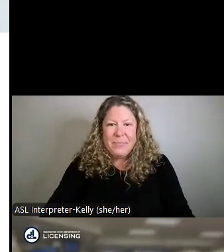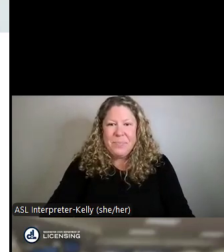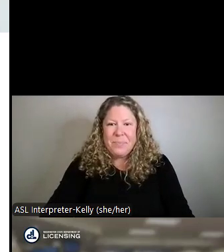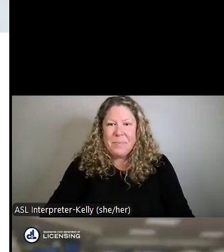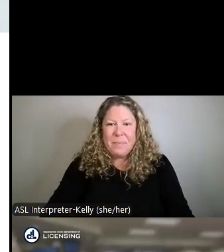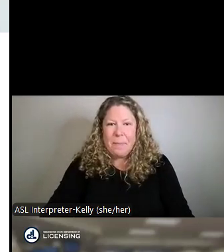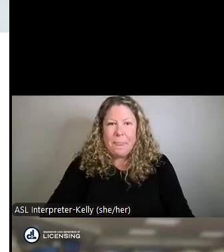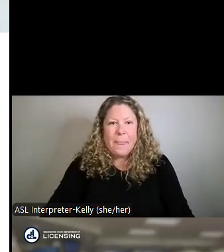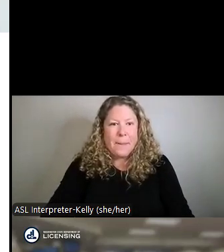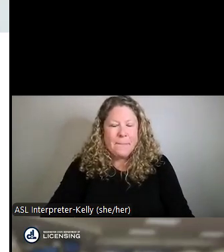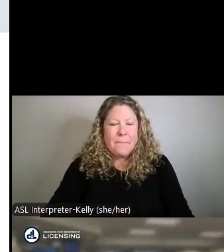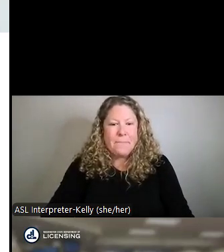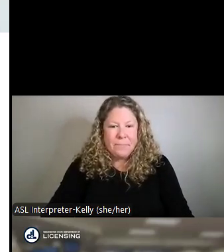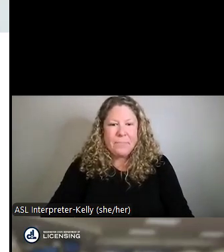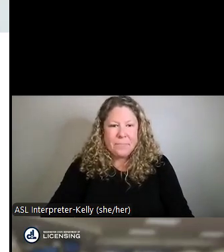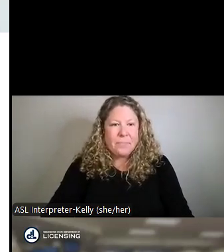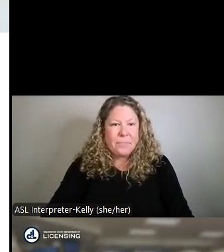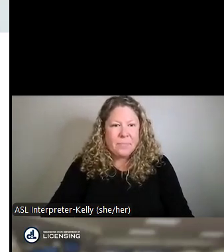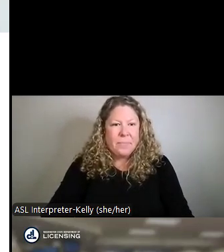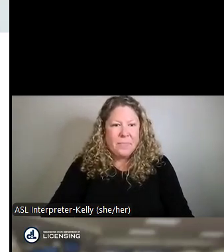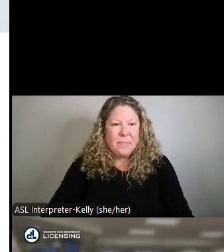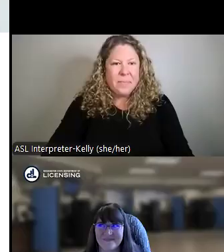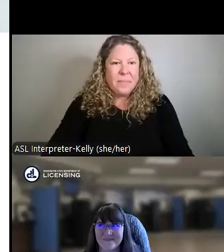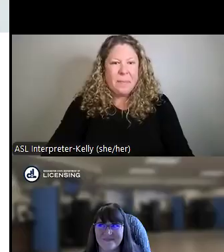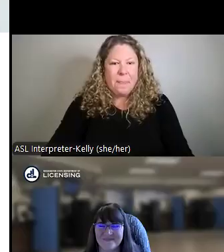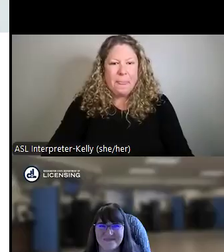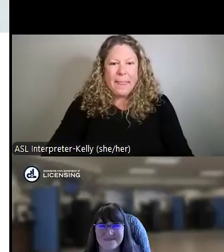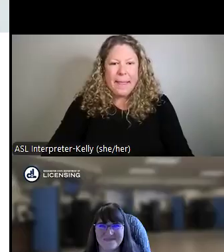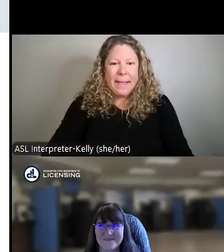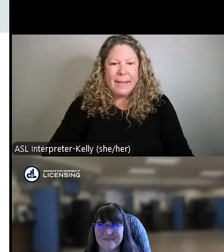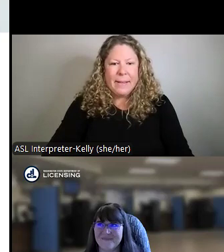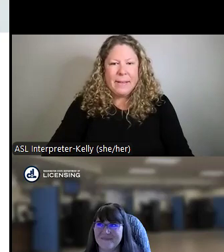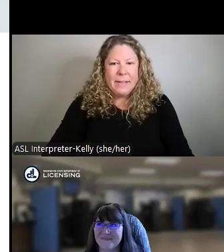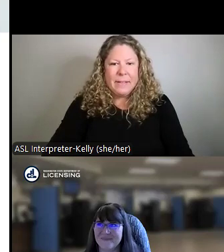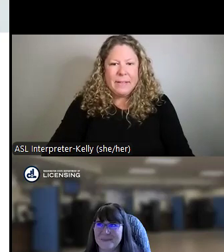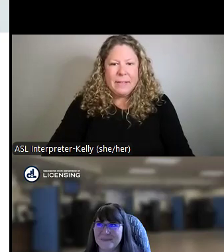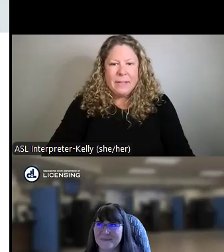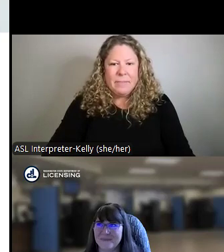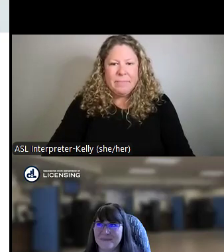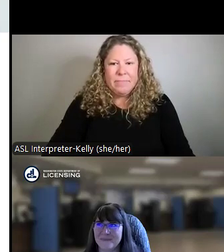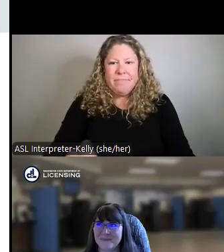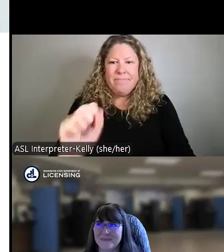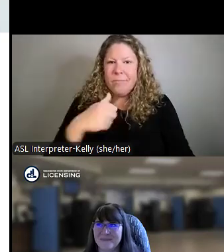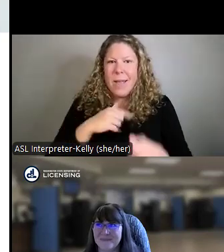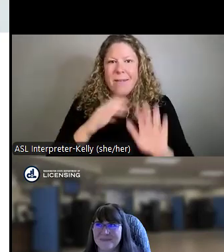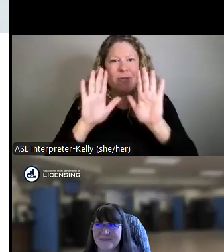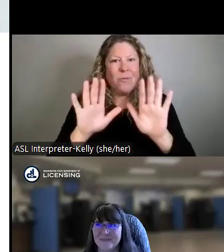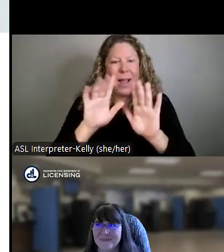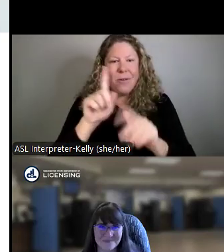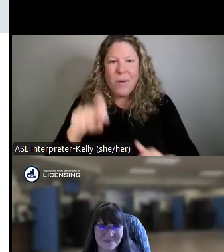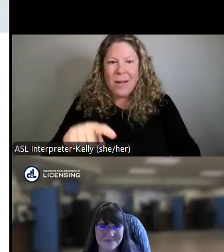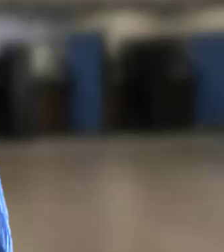All right, we have some great questions coming in, and as they come to y'all in the audience, please put them into the